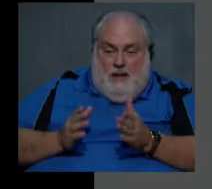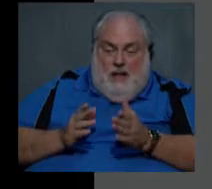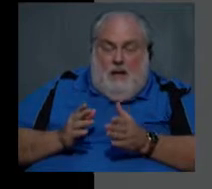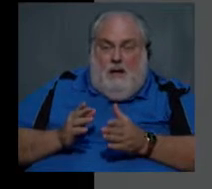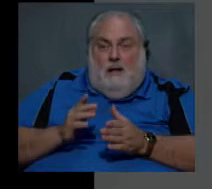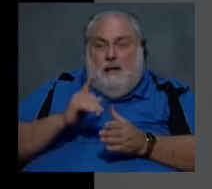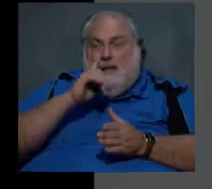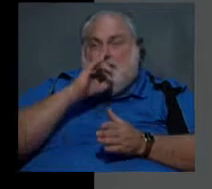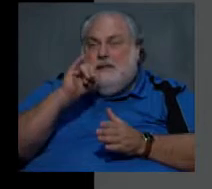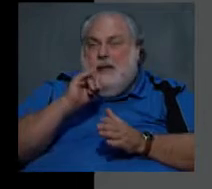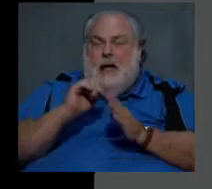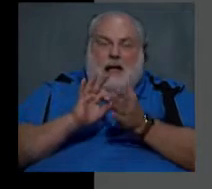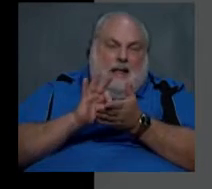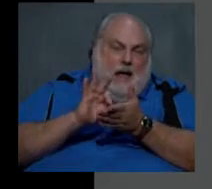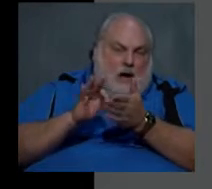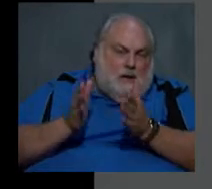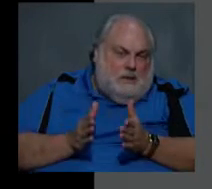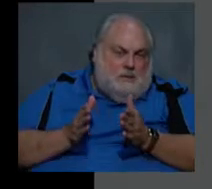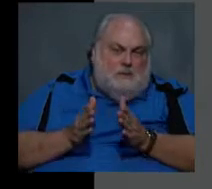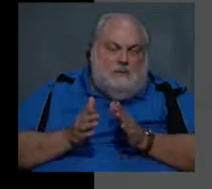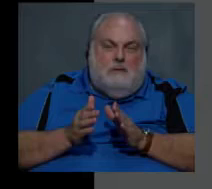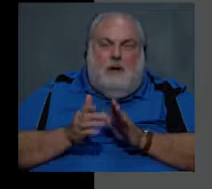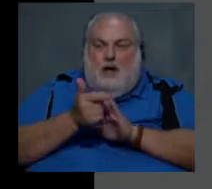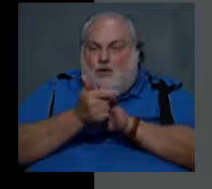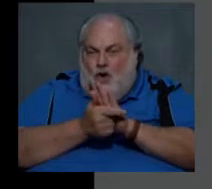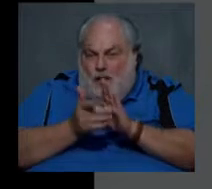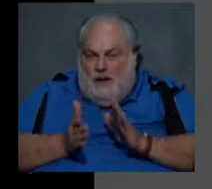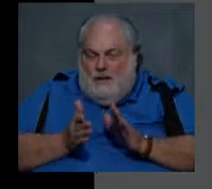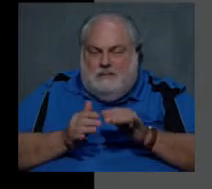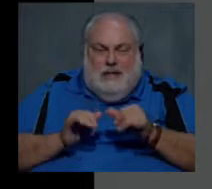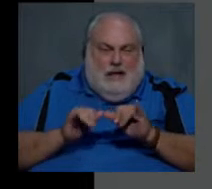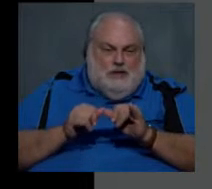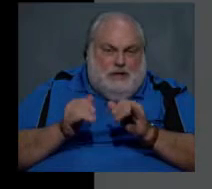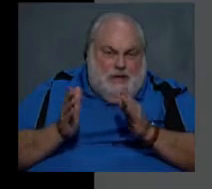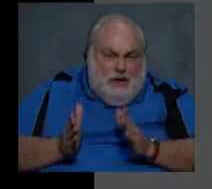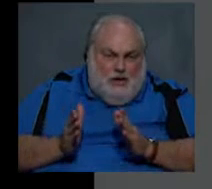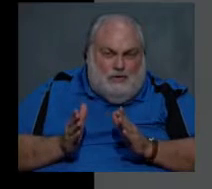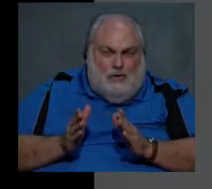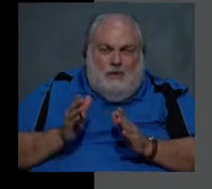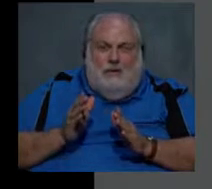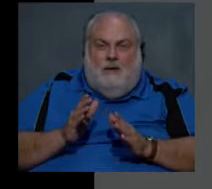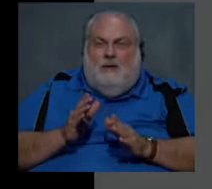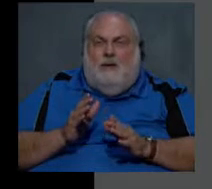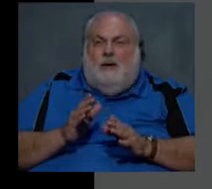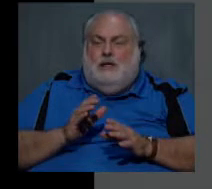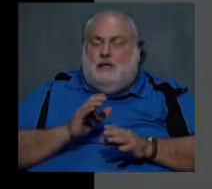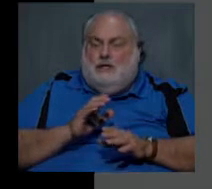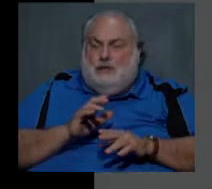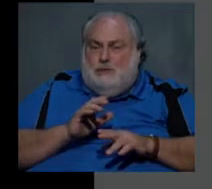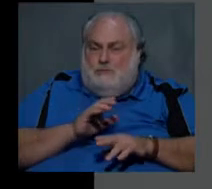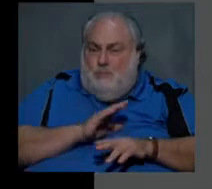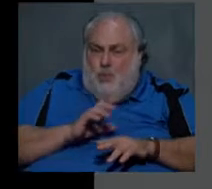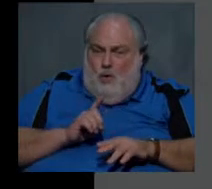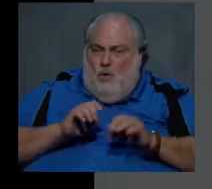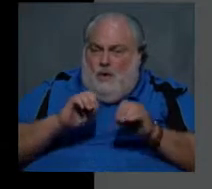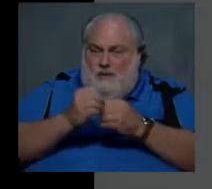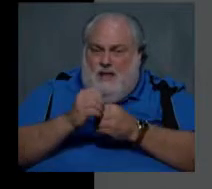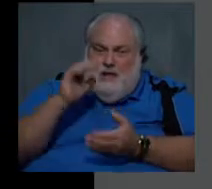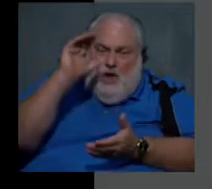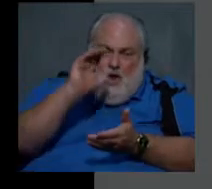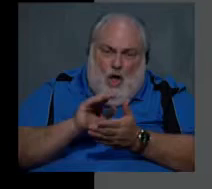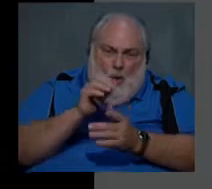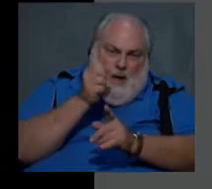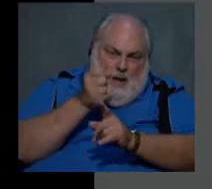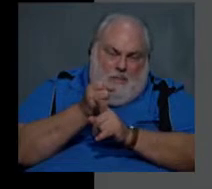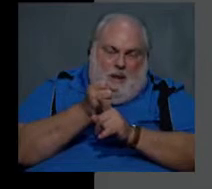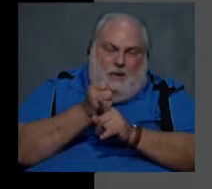as accountants, attorneys, engineers, other professional, charitable organizations, and similar low-impact office